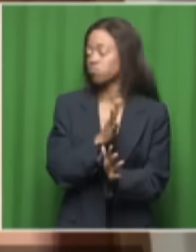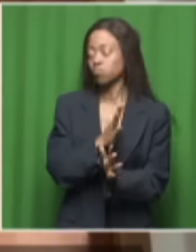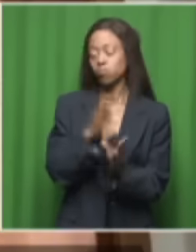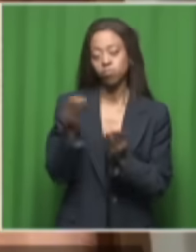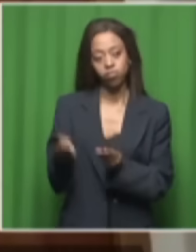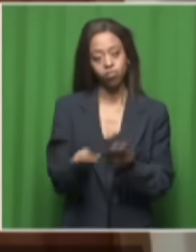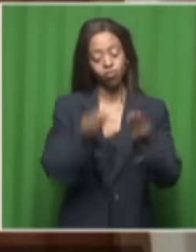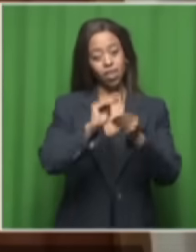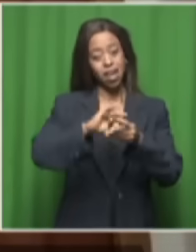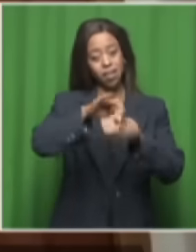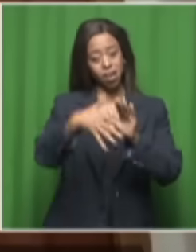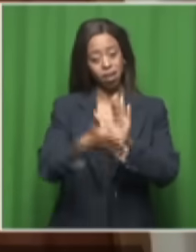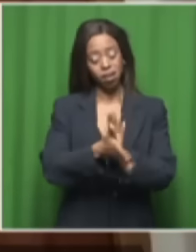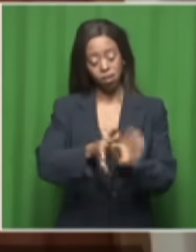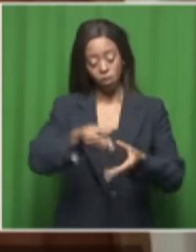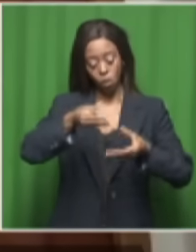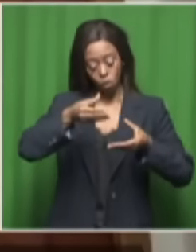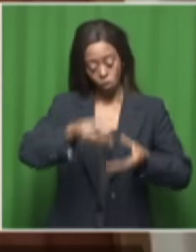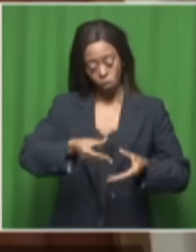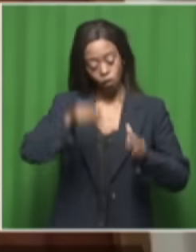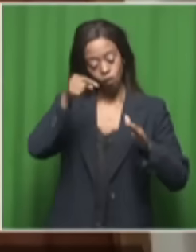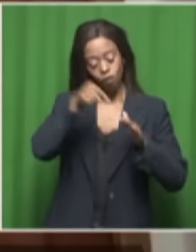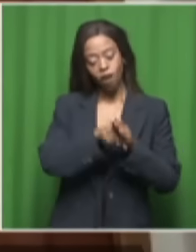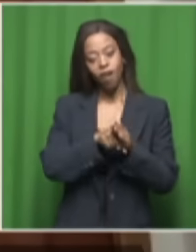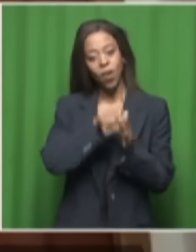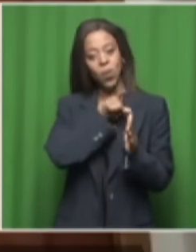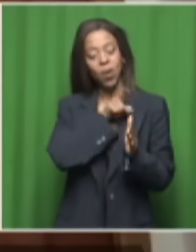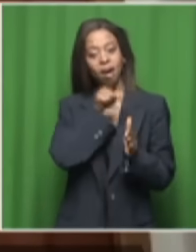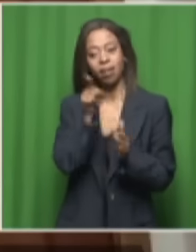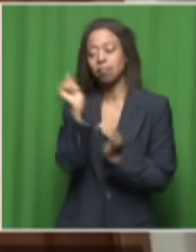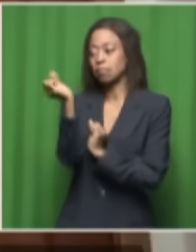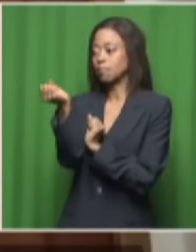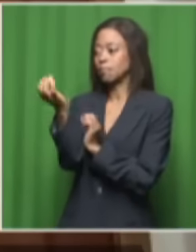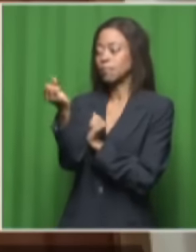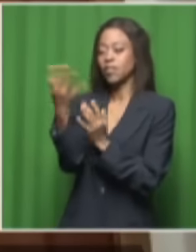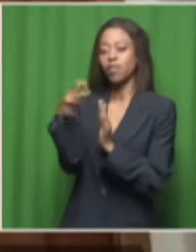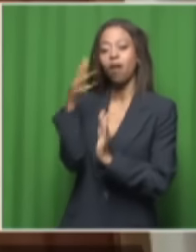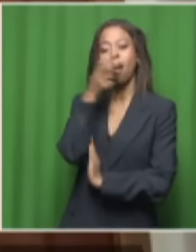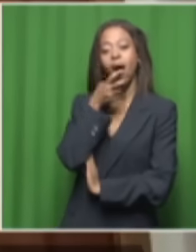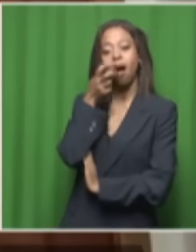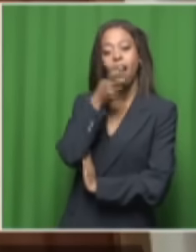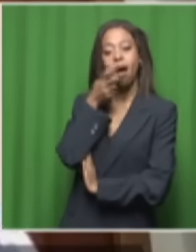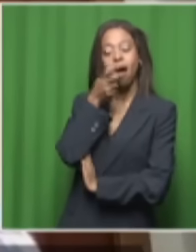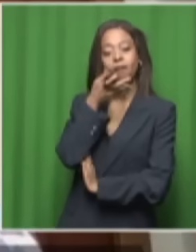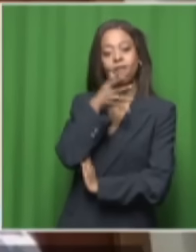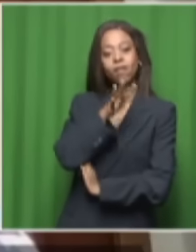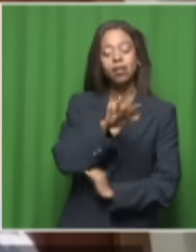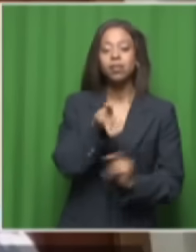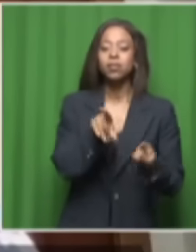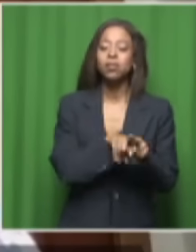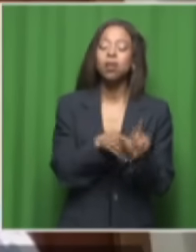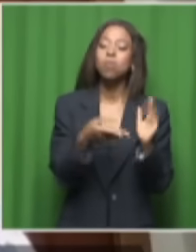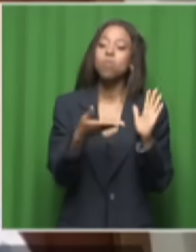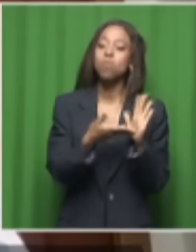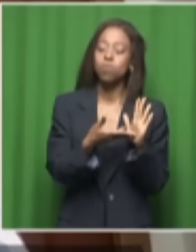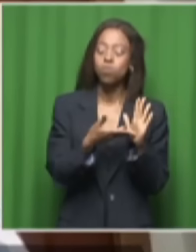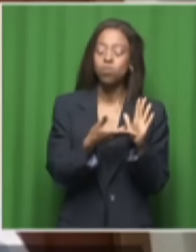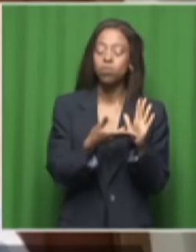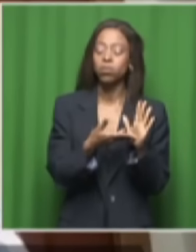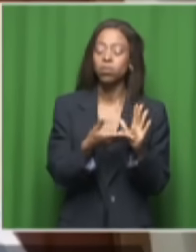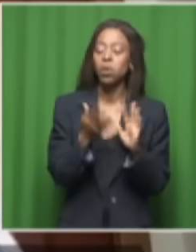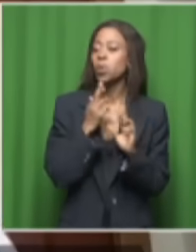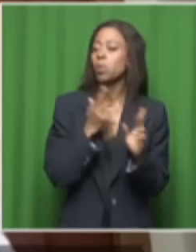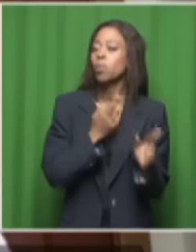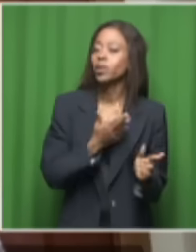but the evidence that supported those oral arguments, which you can find in both the application and in the record